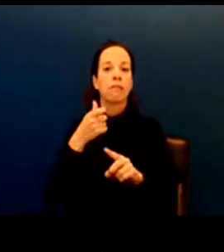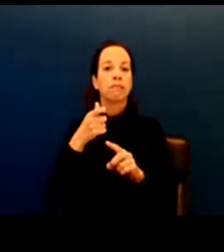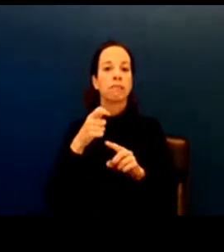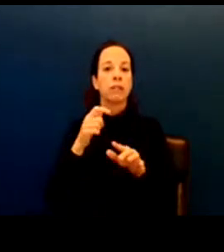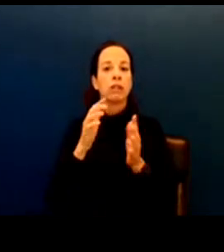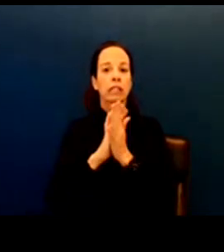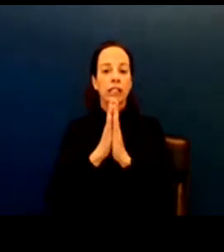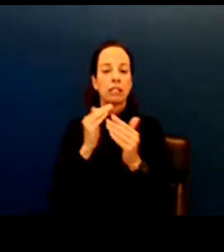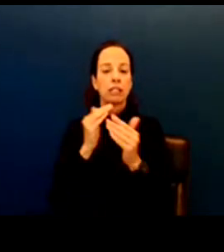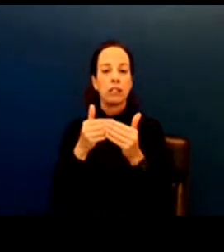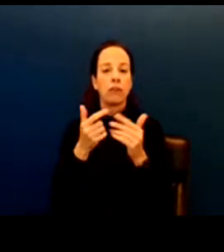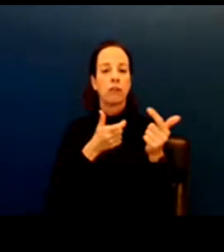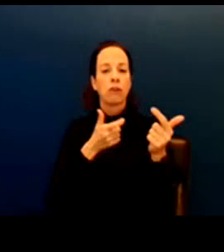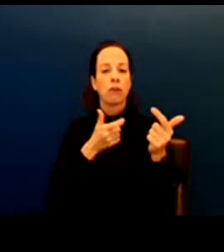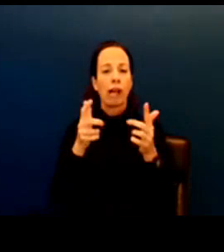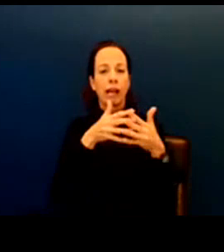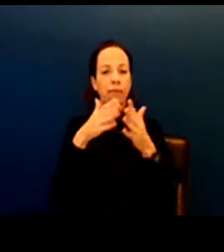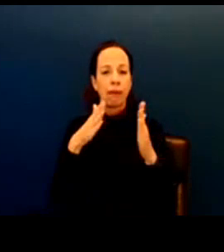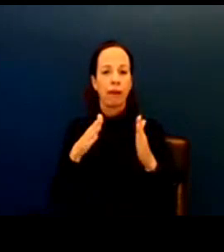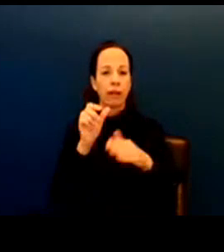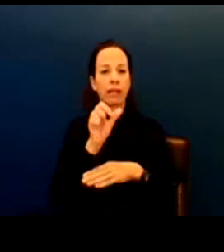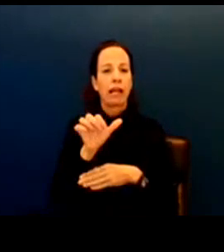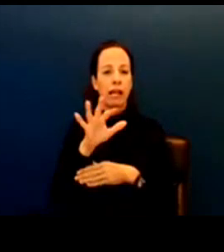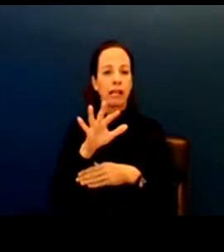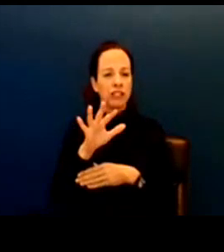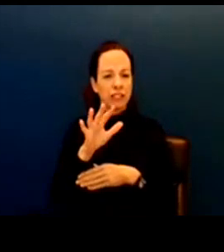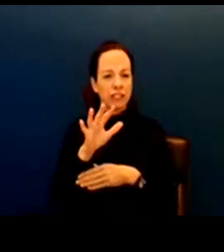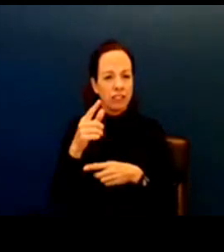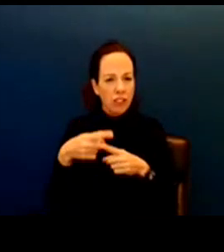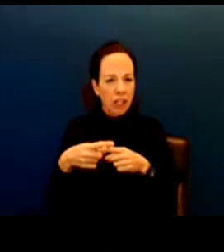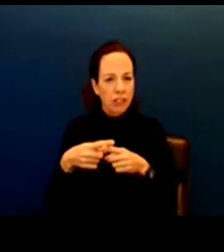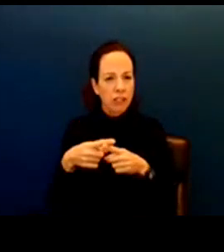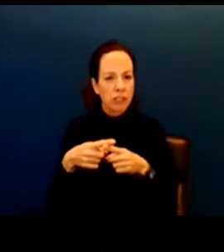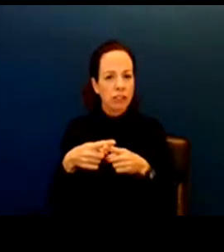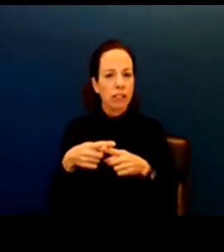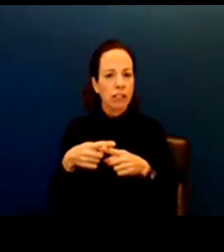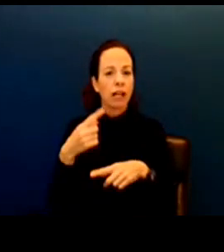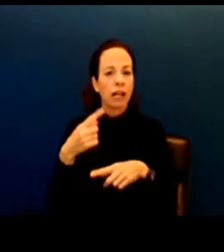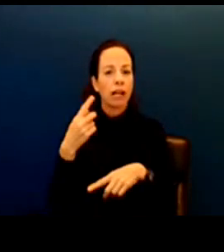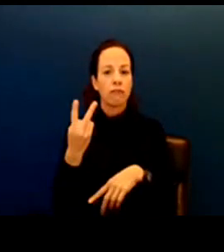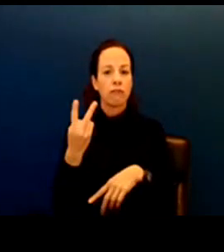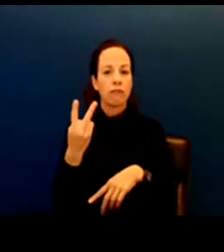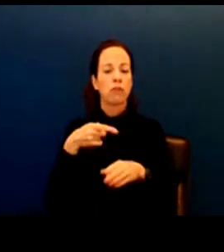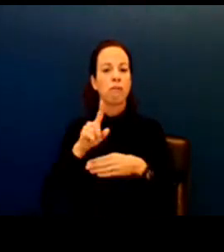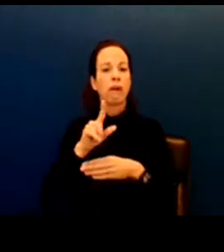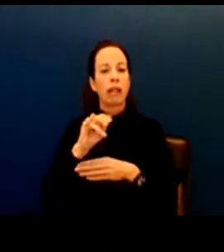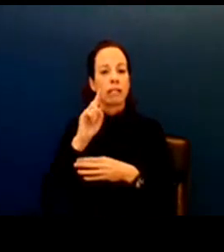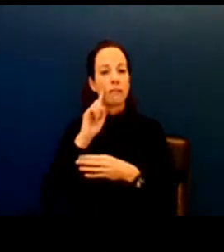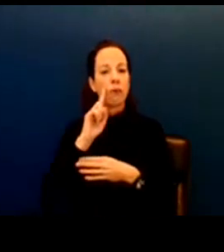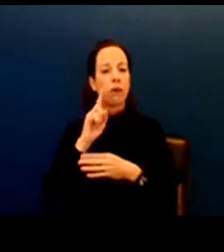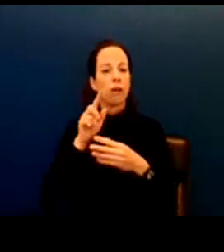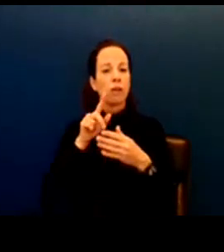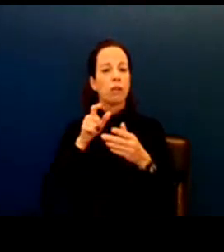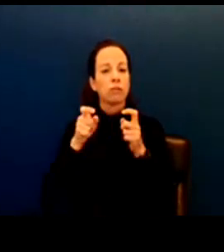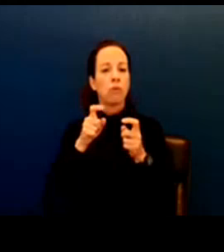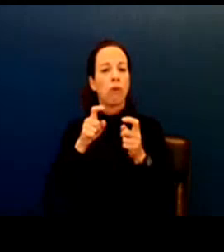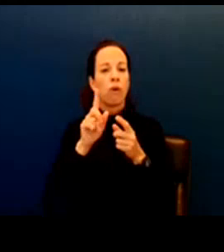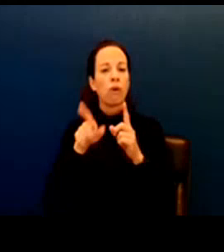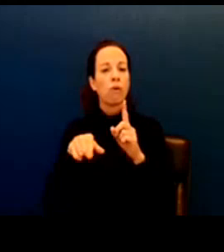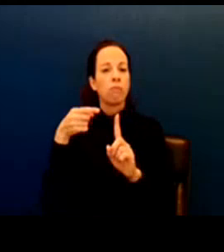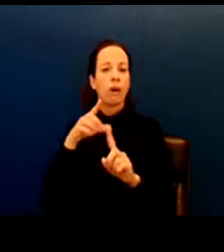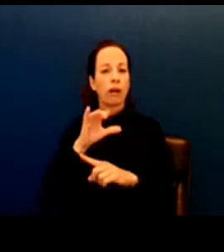Great American Station and the junction of 2 main lines at Control Point Coast. These delays